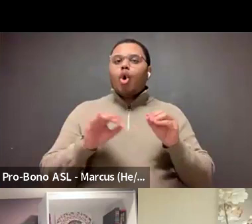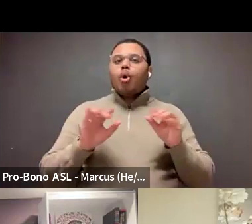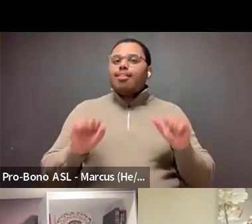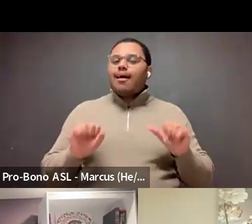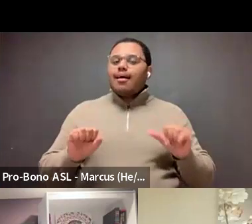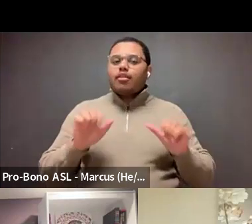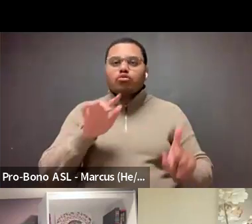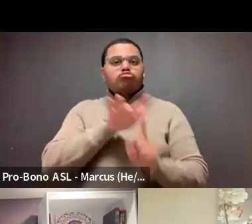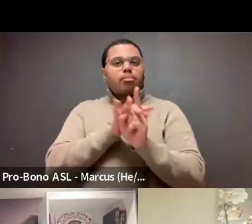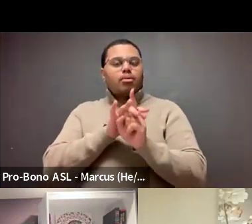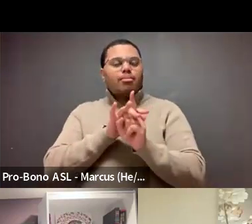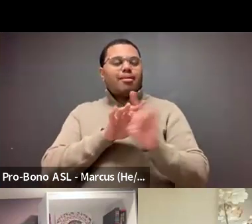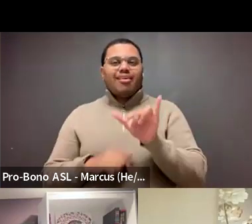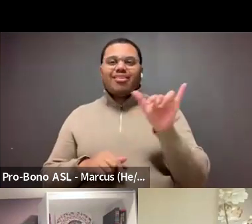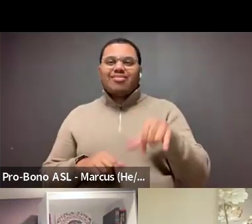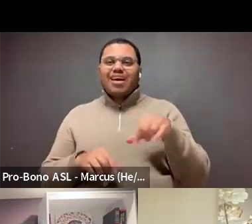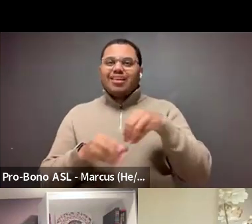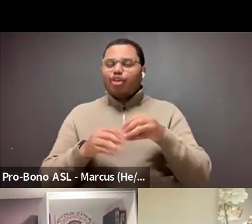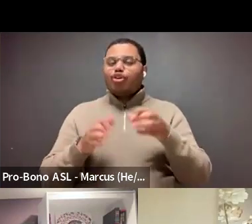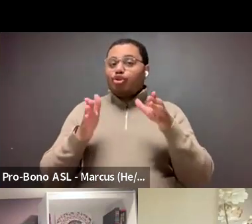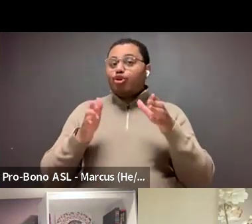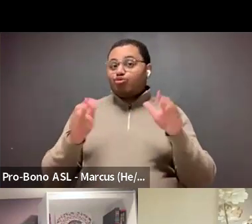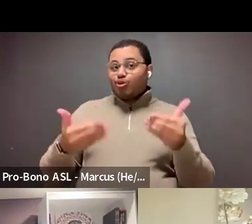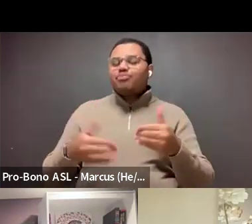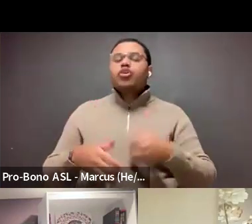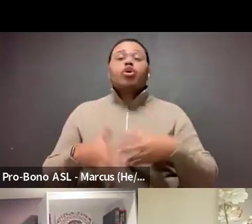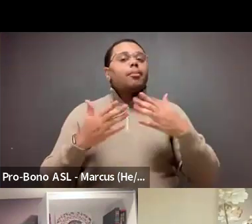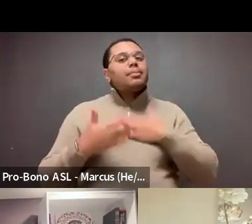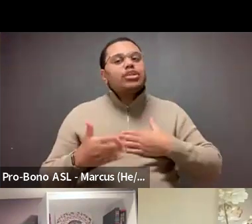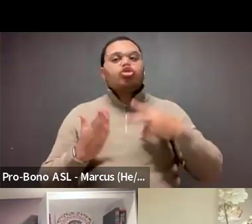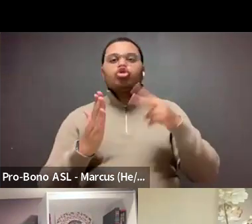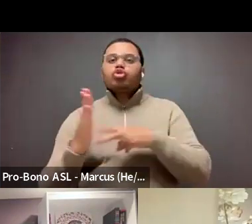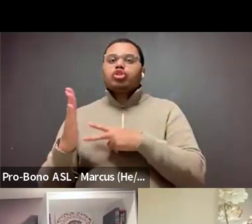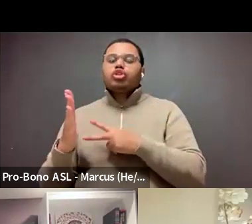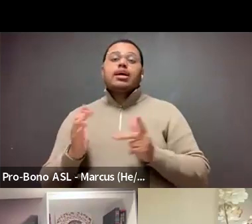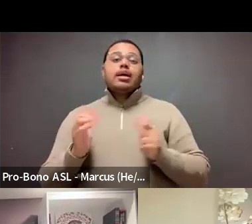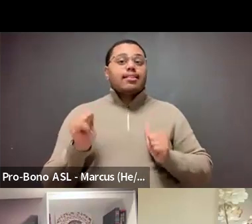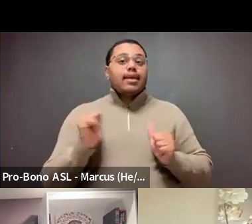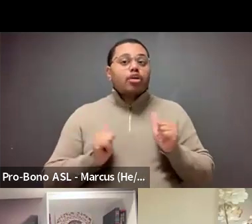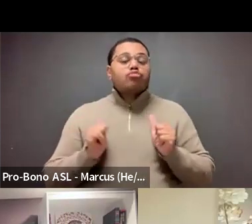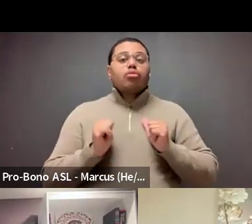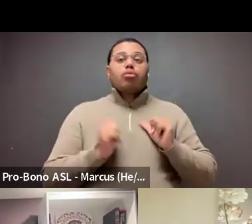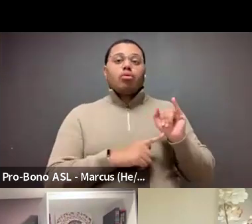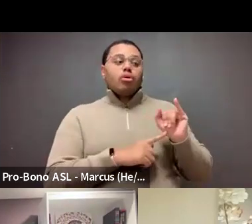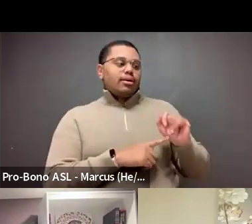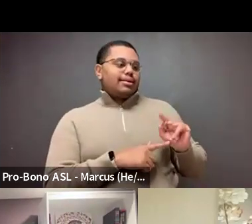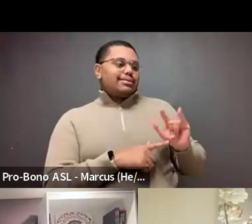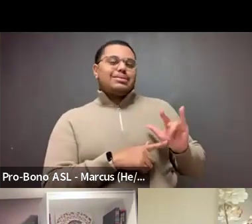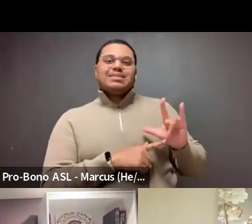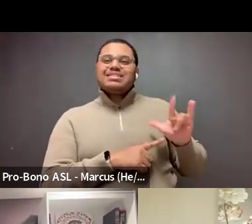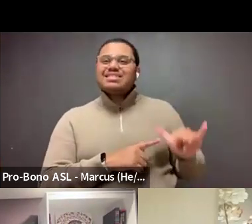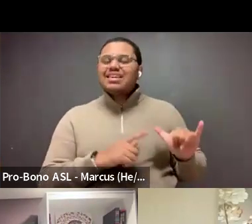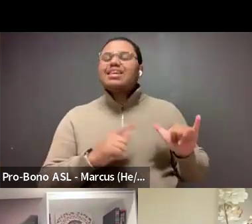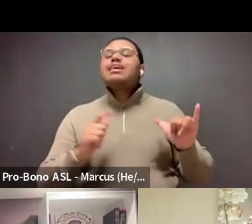say, please read used books. Definitely theatrical intimacy education. I know some